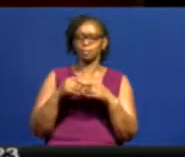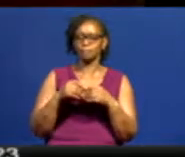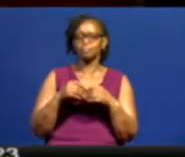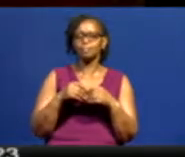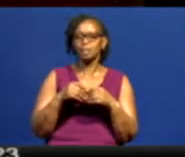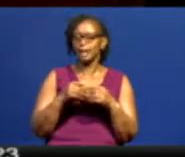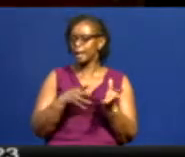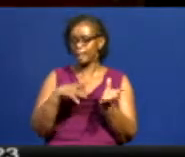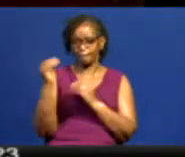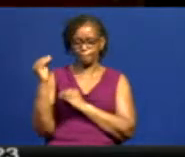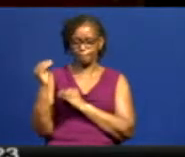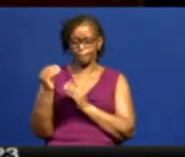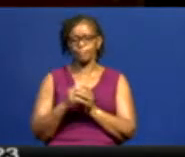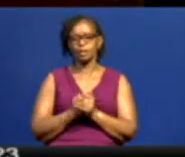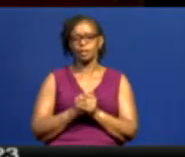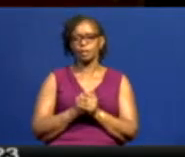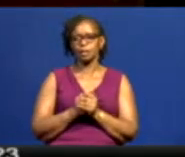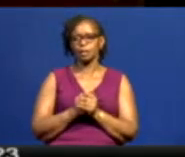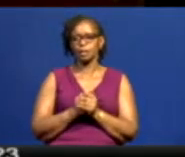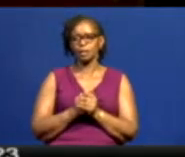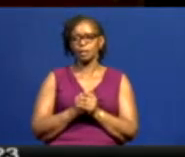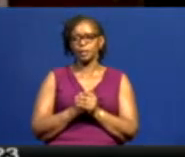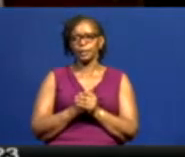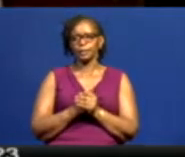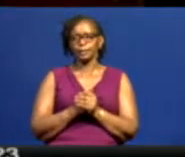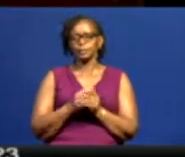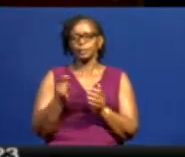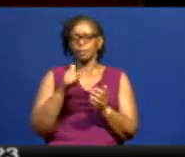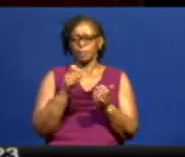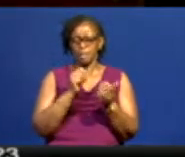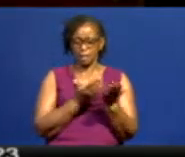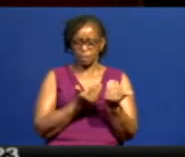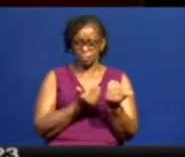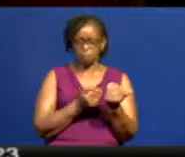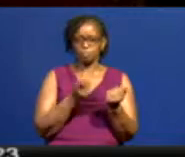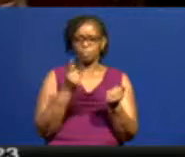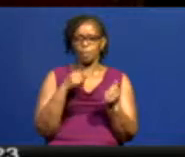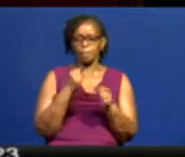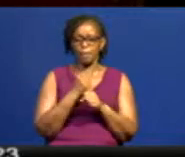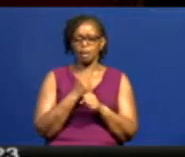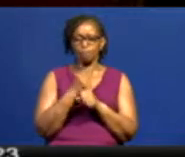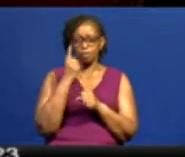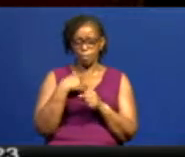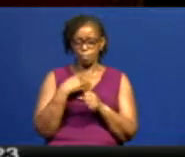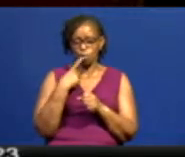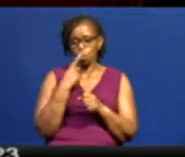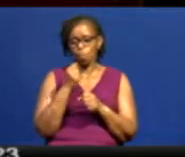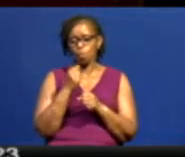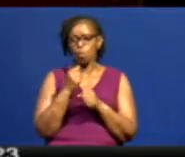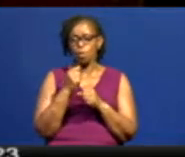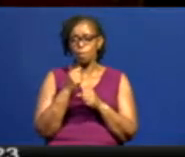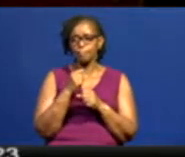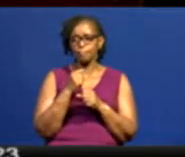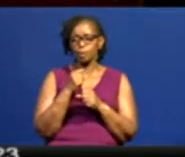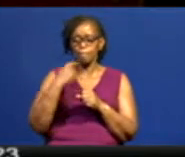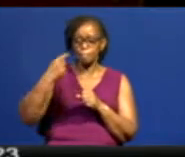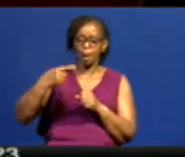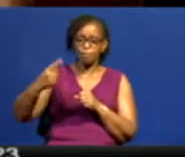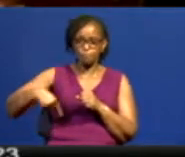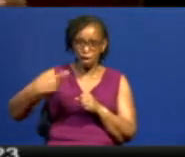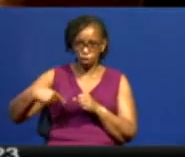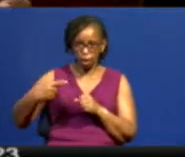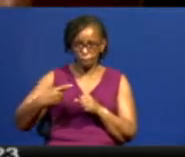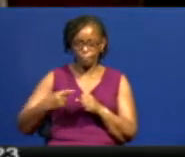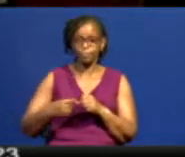the policy is recommending that these tax incentives will only be meant for manufacturers, and that